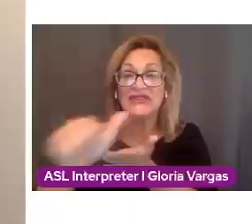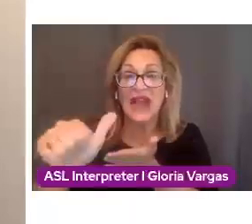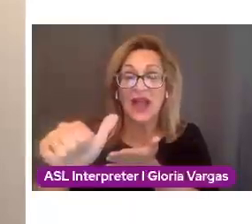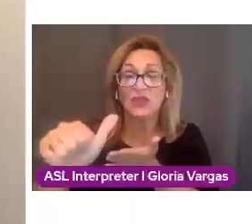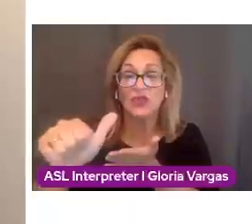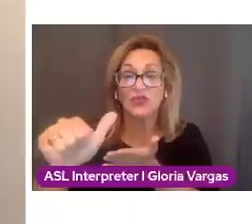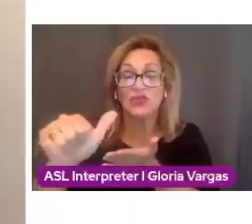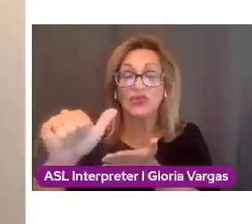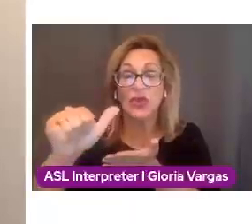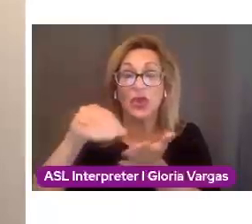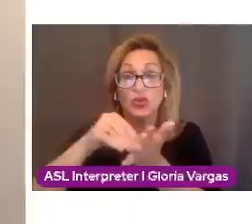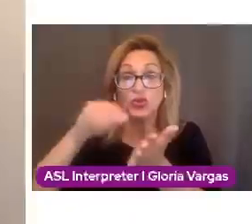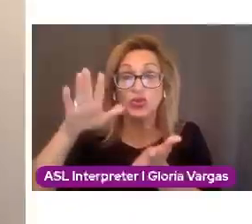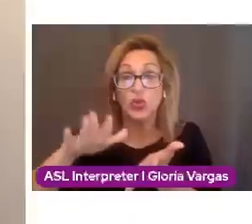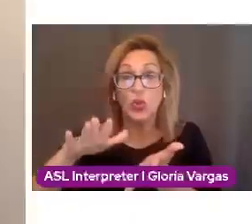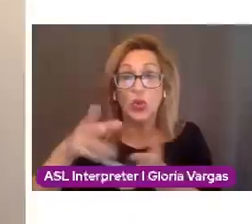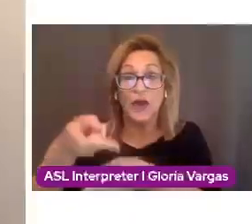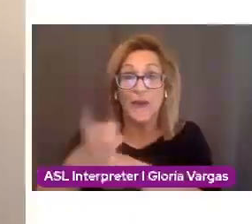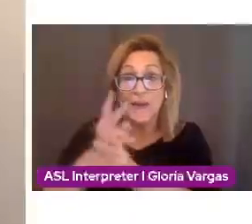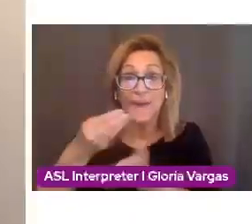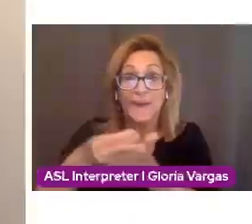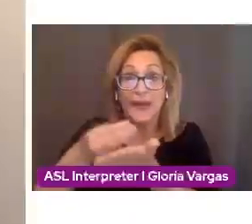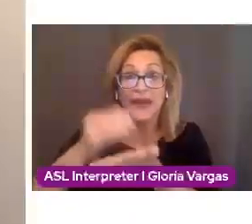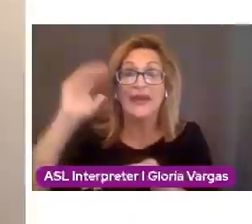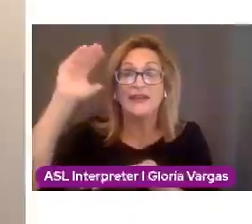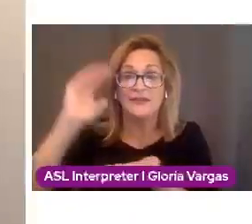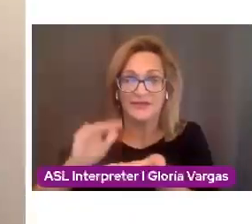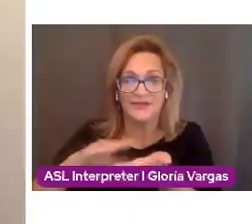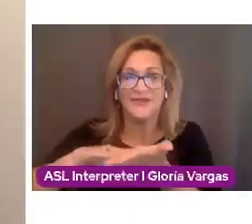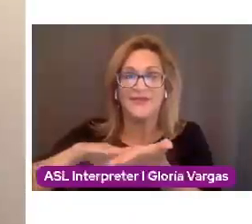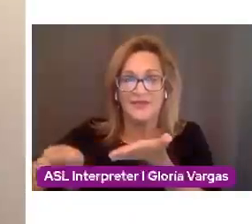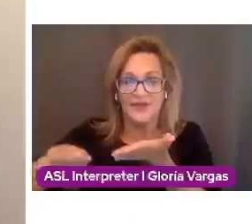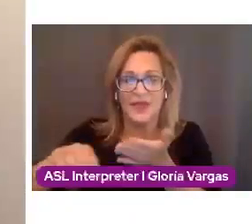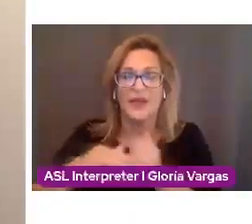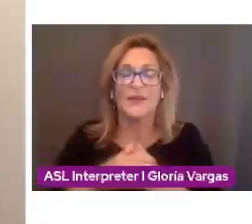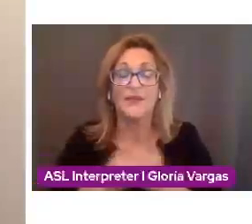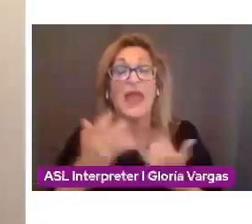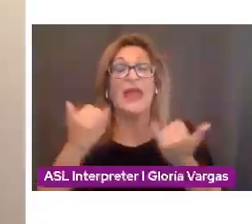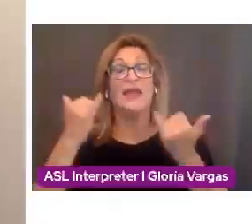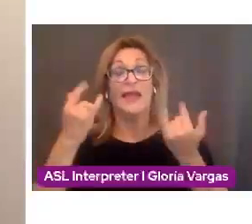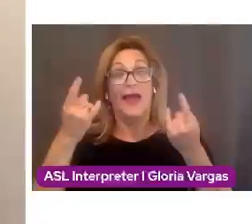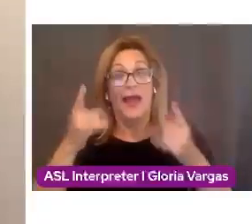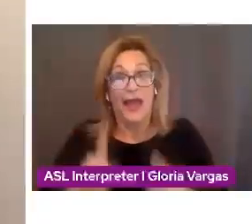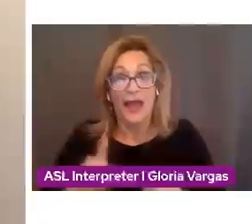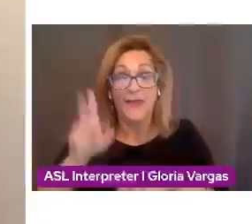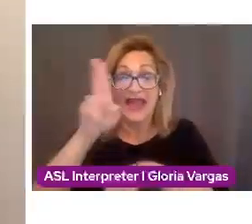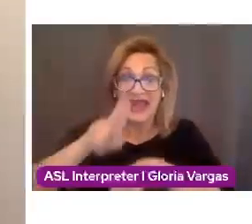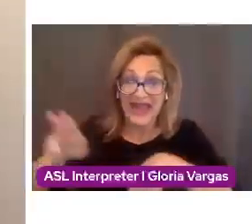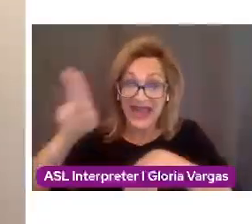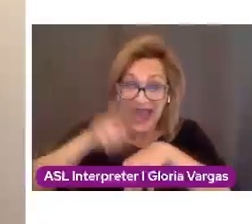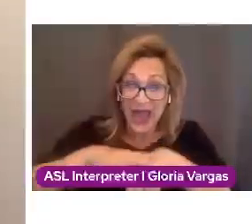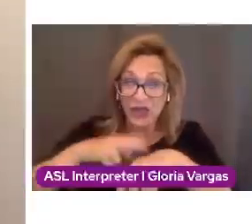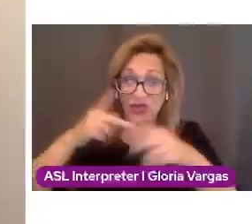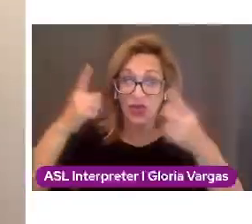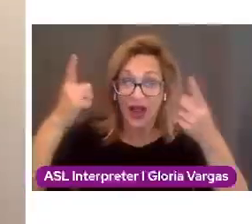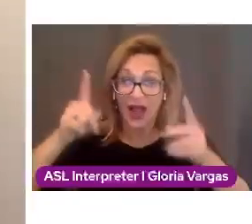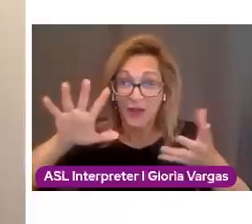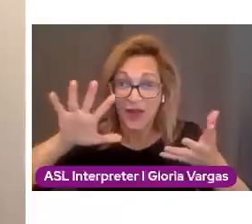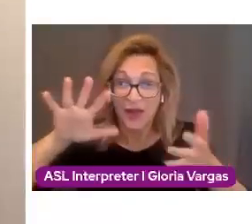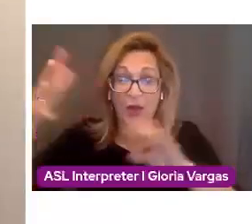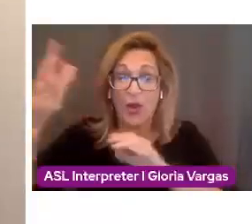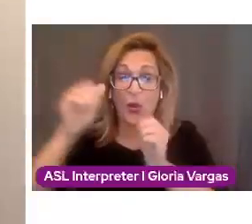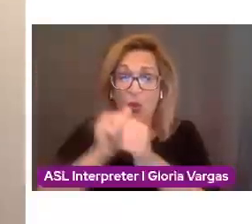forgiveness. Then what happened was that we had these national crises with the Buffalo and Uvalde shootings,